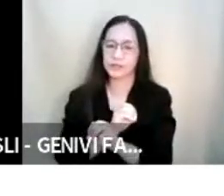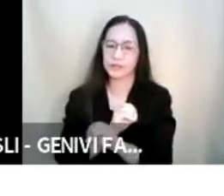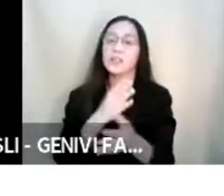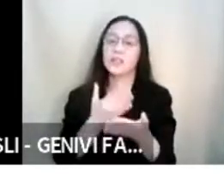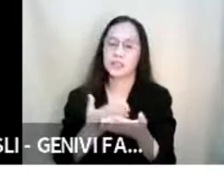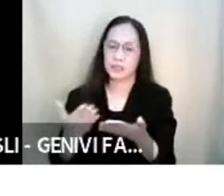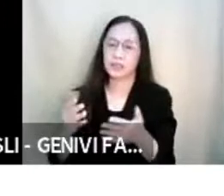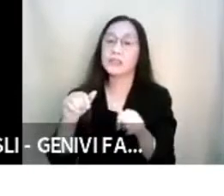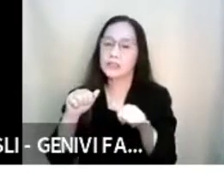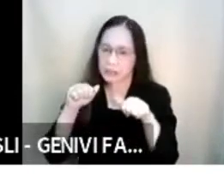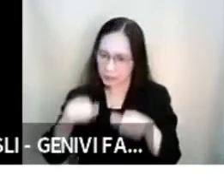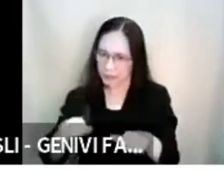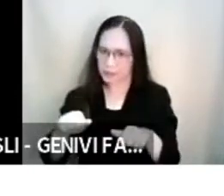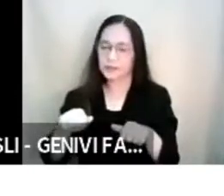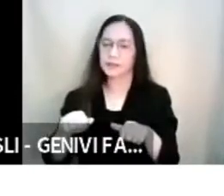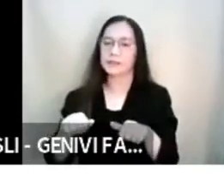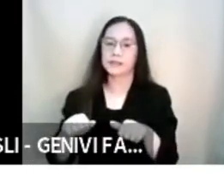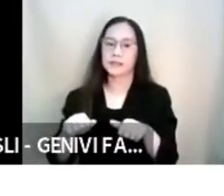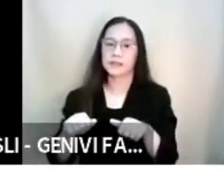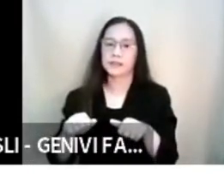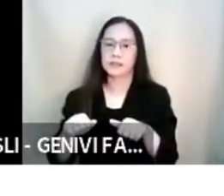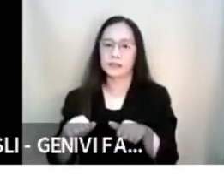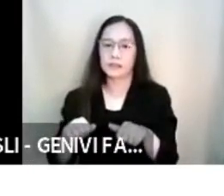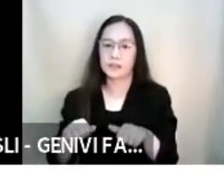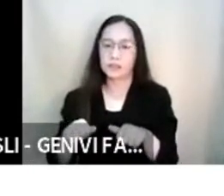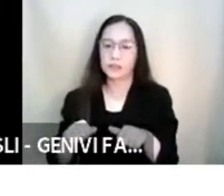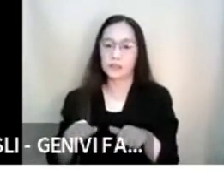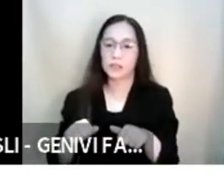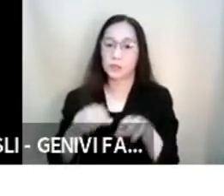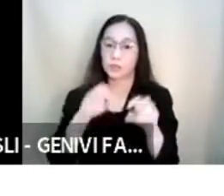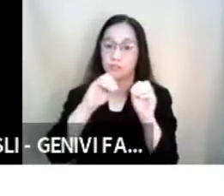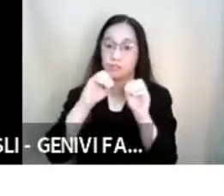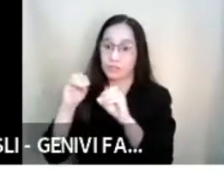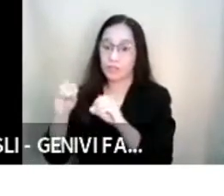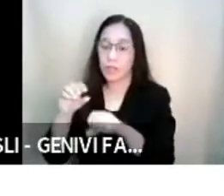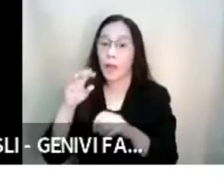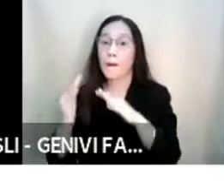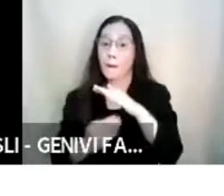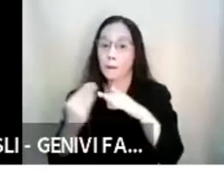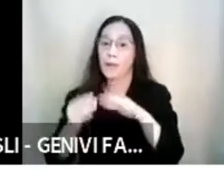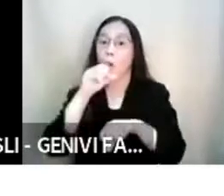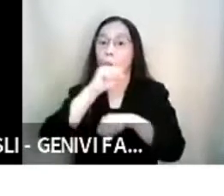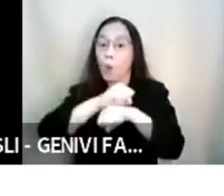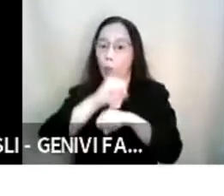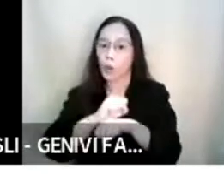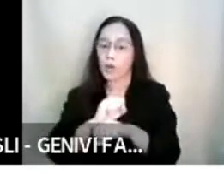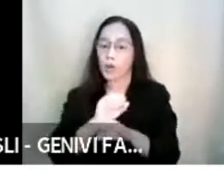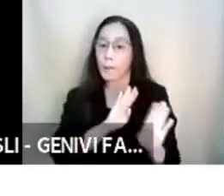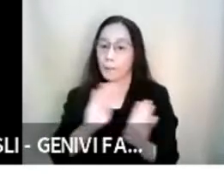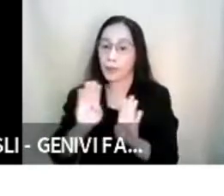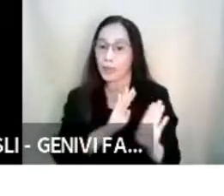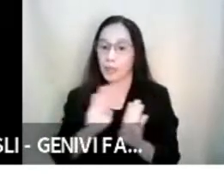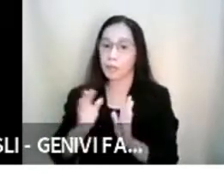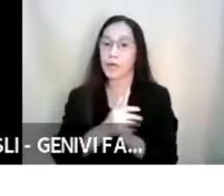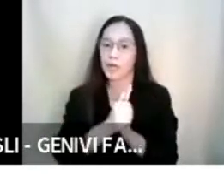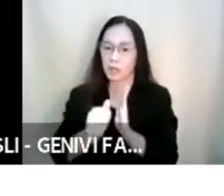we can do to target all these basic work behaviors and basic work skills. The more that they do